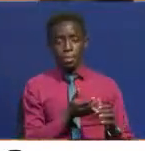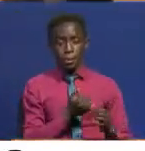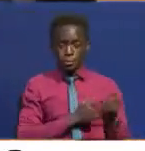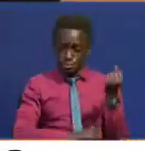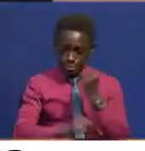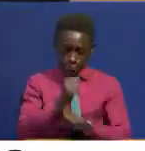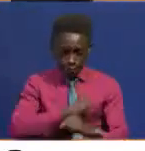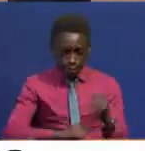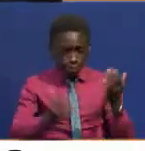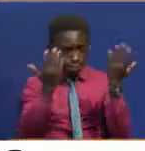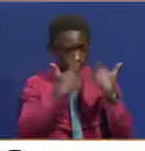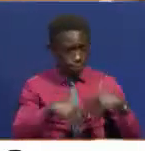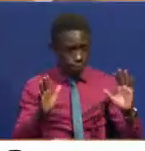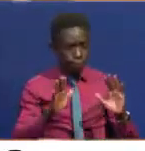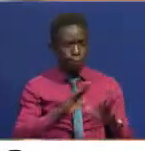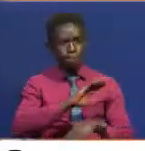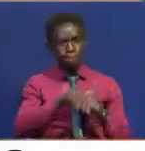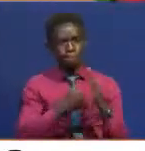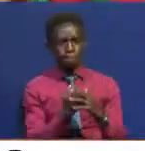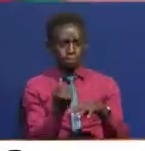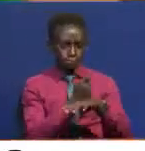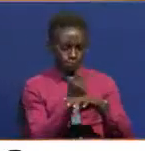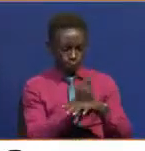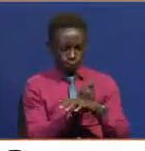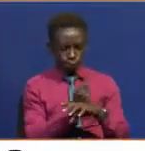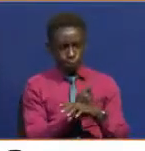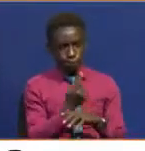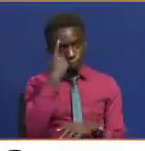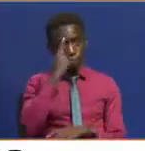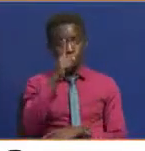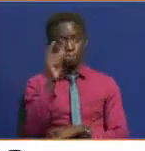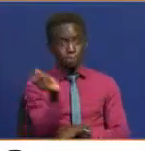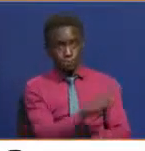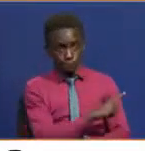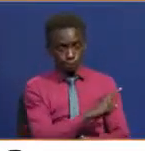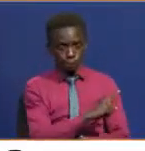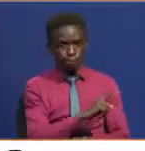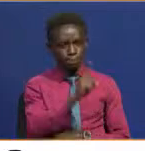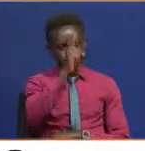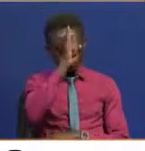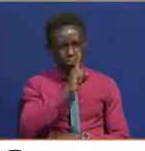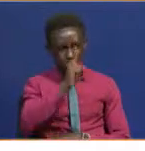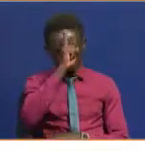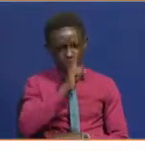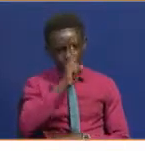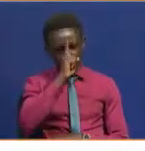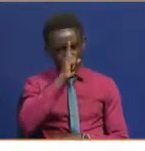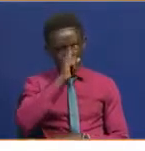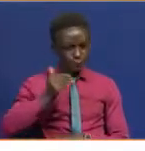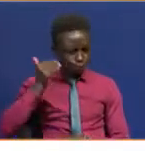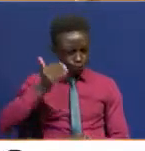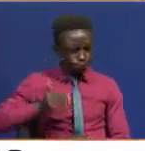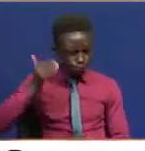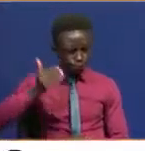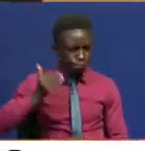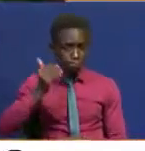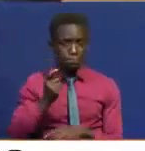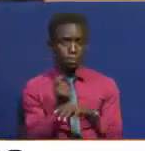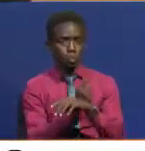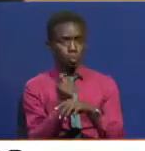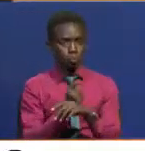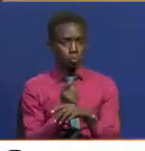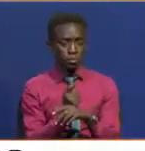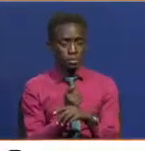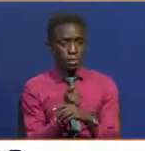them into a training regimen for at least 1 month, a very serious, consistent training, so that